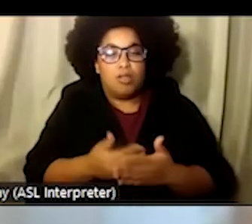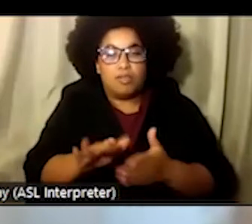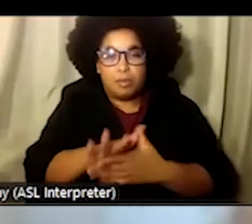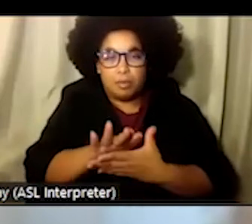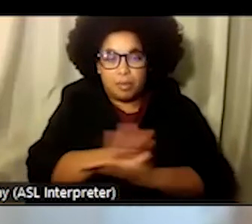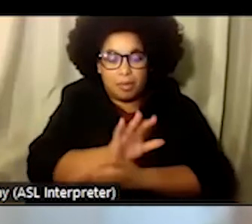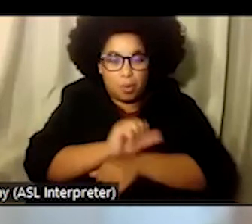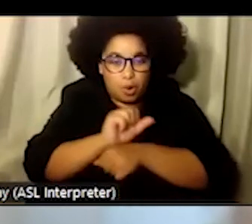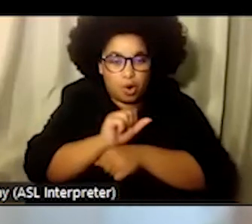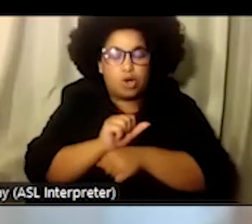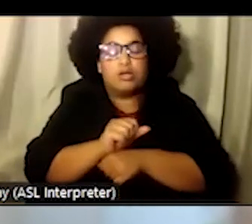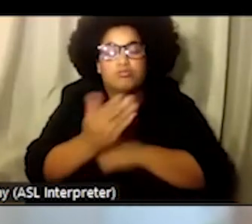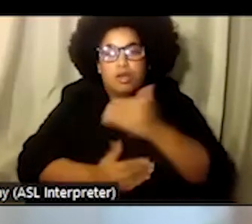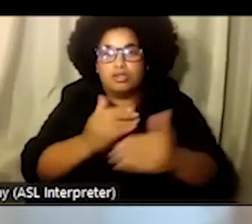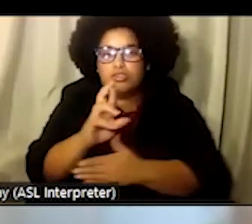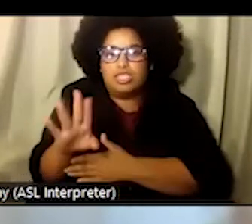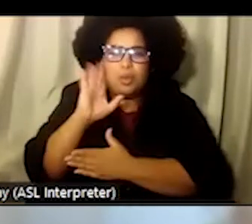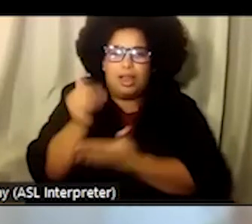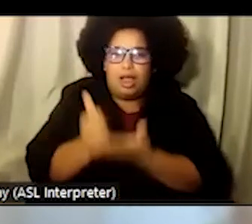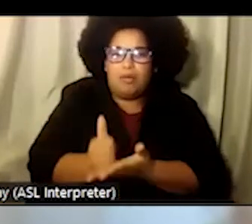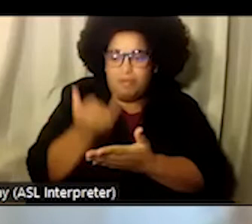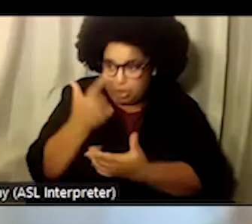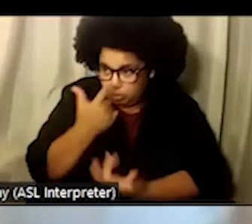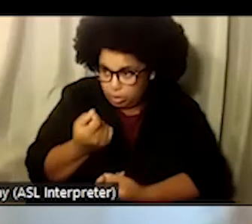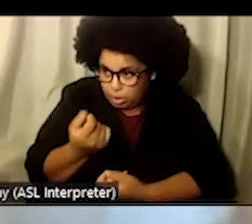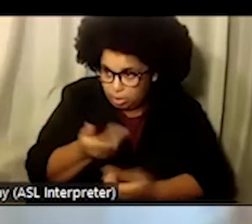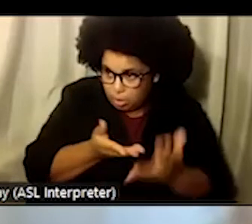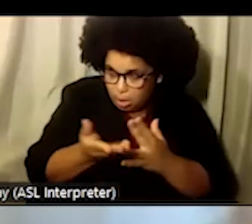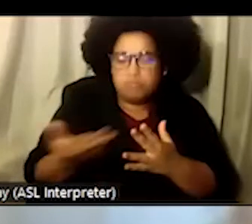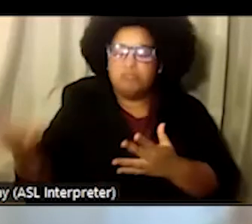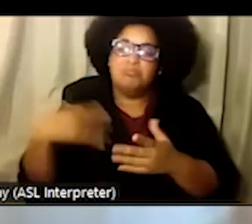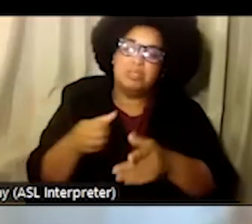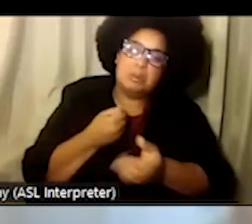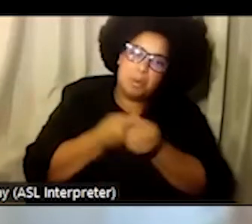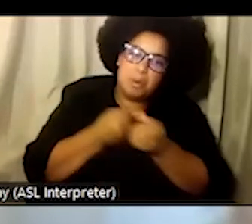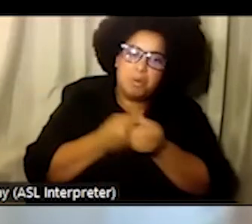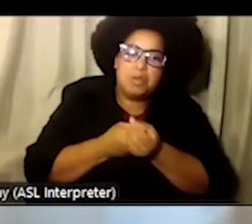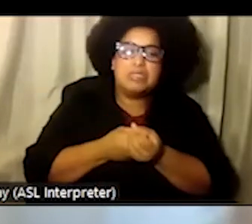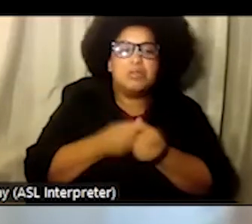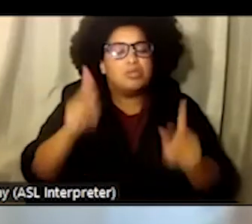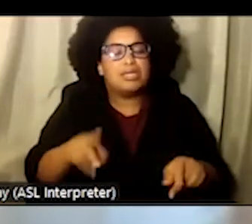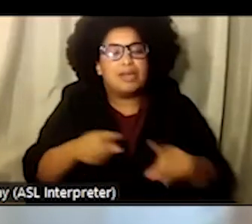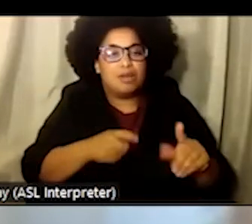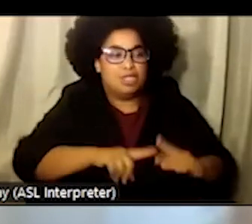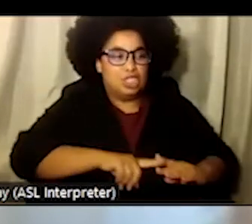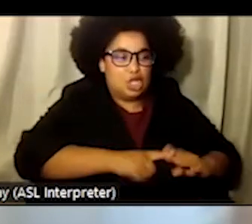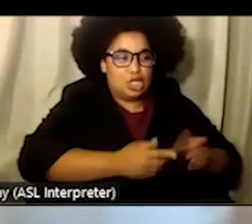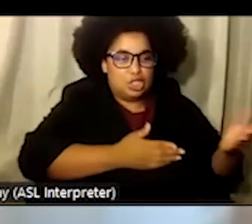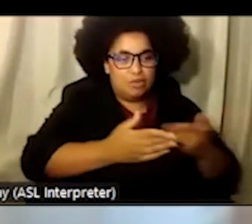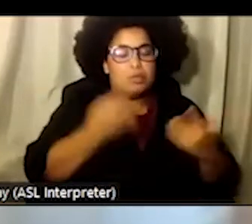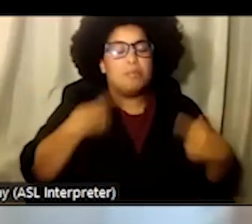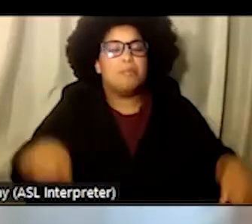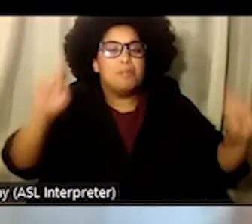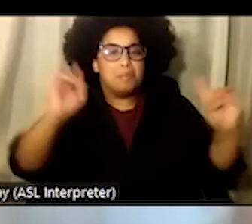the regional center will support an interested service provider in going through that process so that somebody can go from starting their service to being able